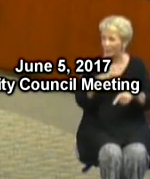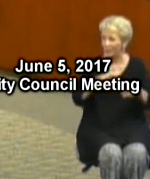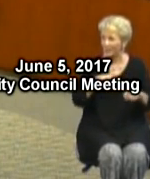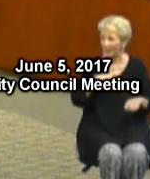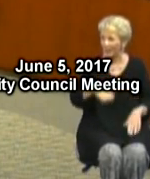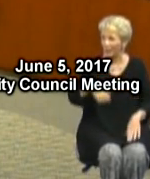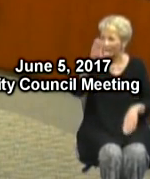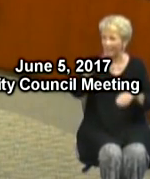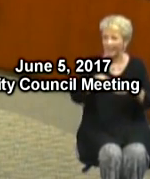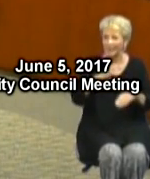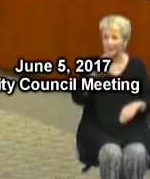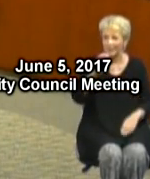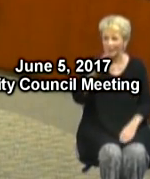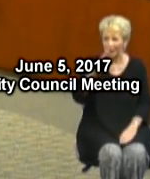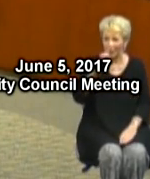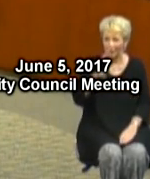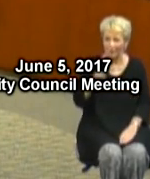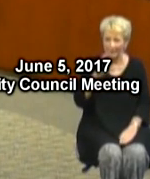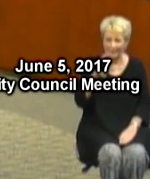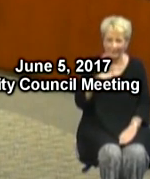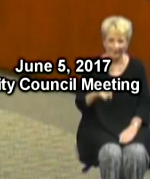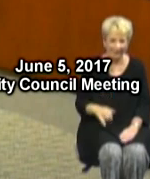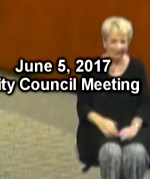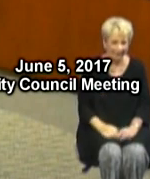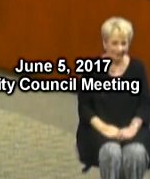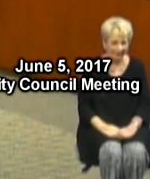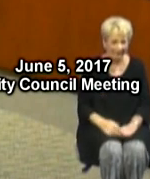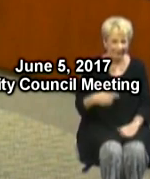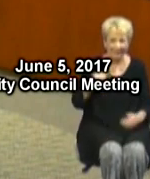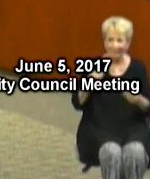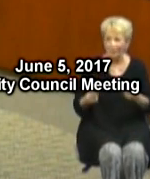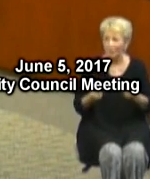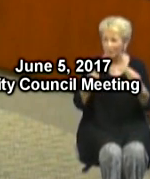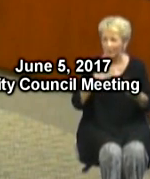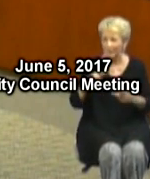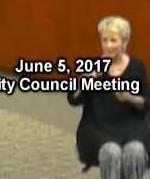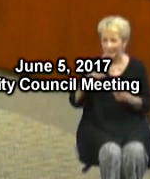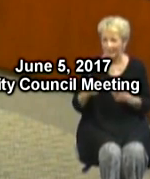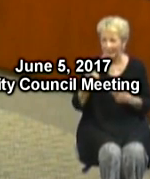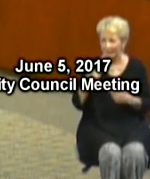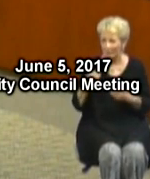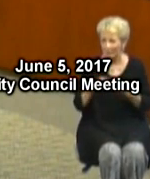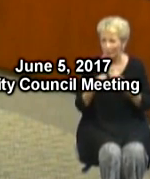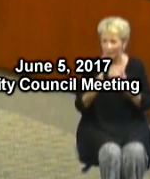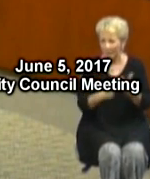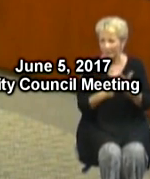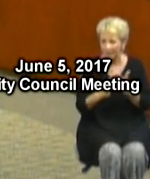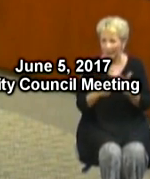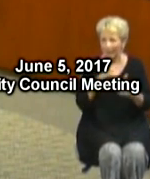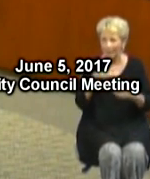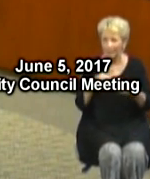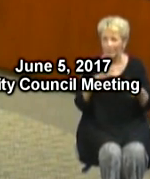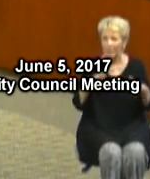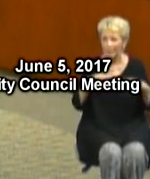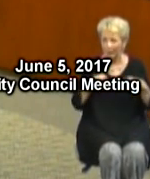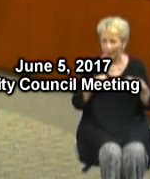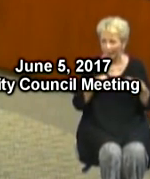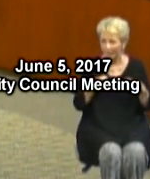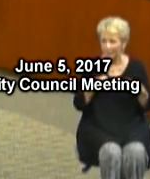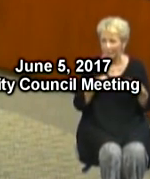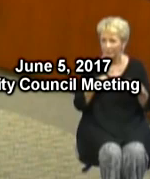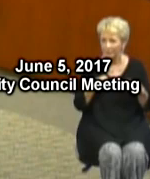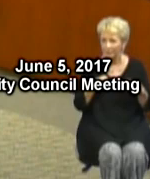grew up in Carbon City. We have a motion and a second. Any further discussion? If not, all in favor signify by saying